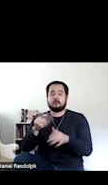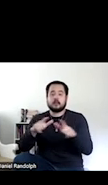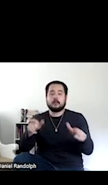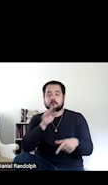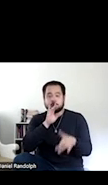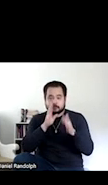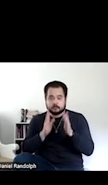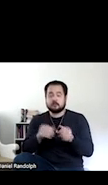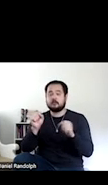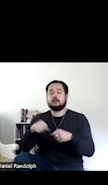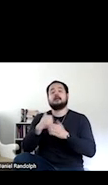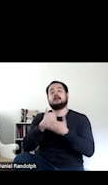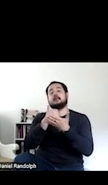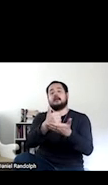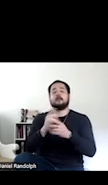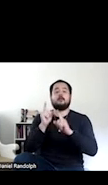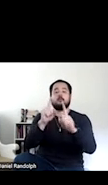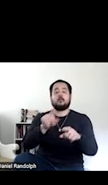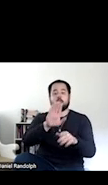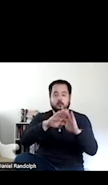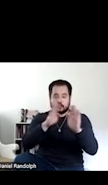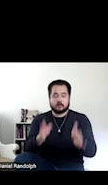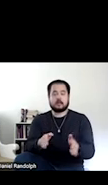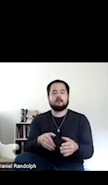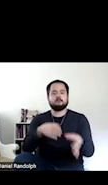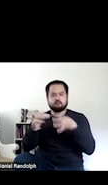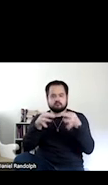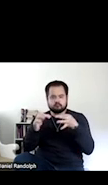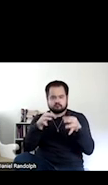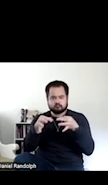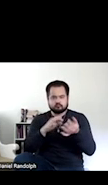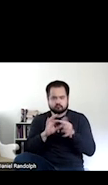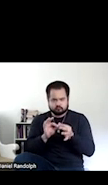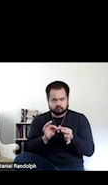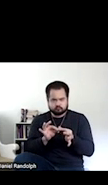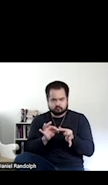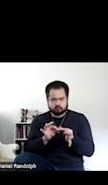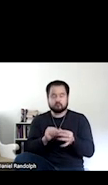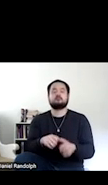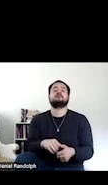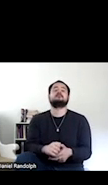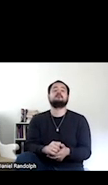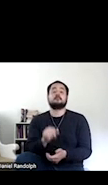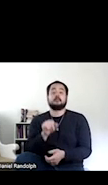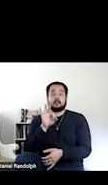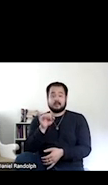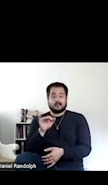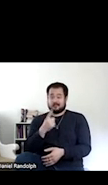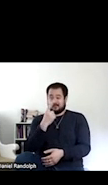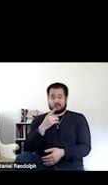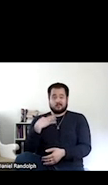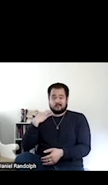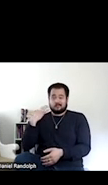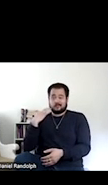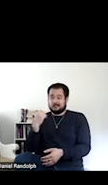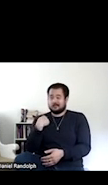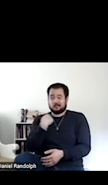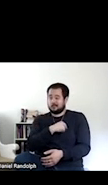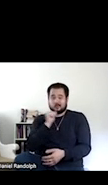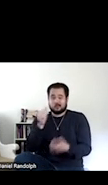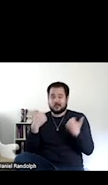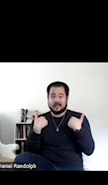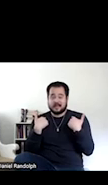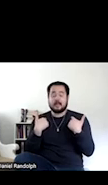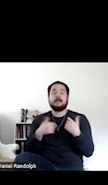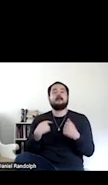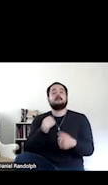have that language of a volunteer that speaks that way, what we can do is we also work with a lot of translating services, and we can